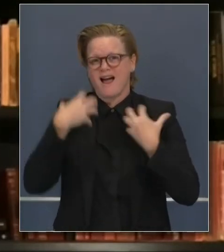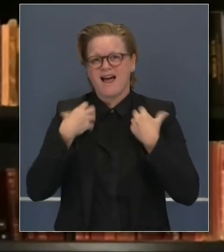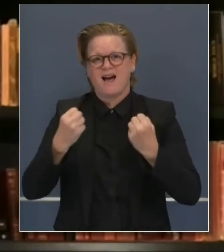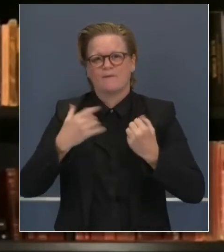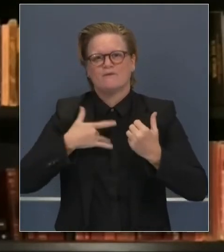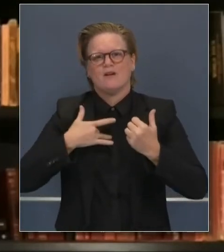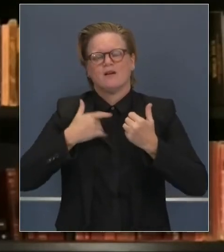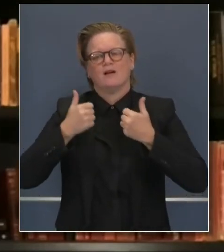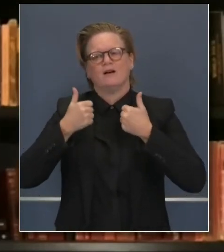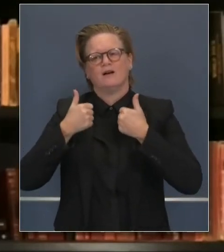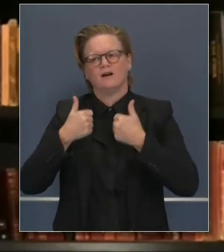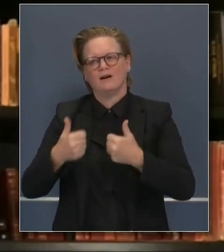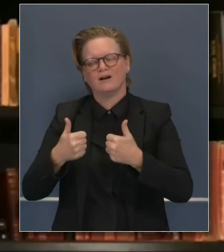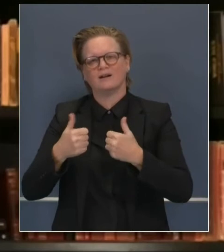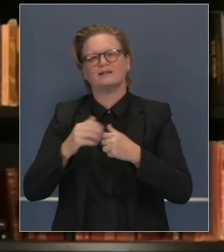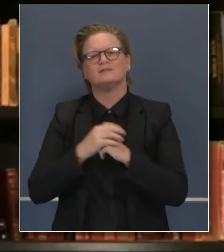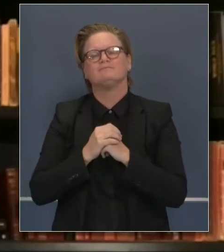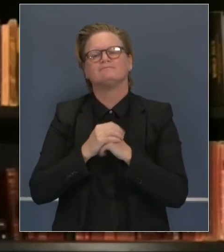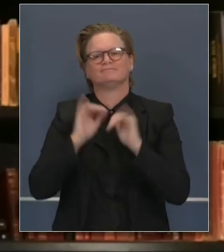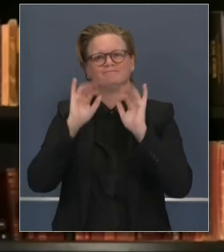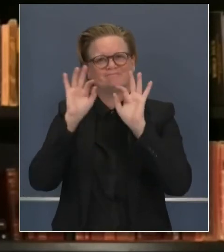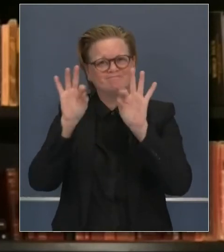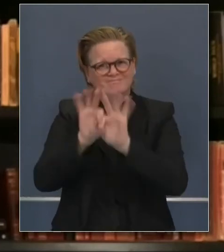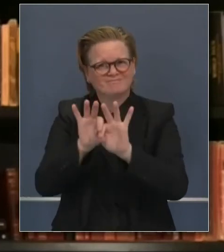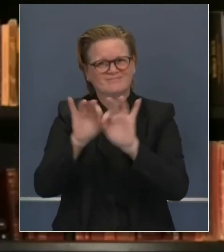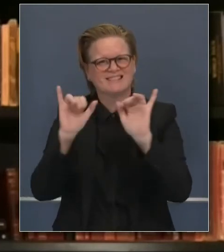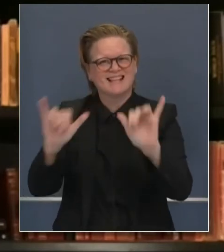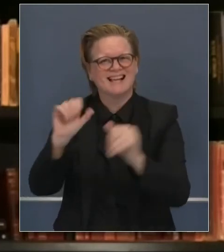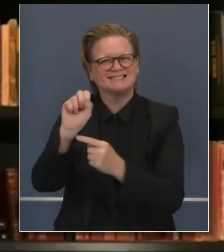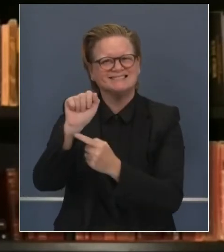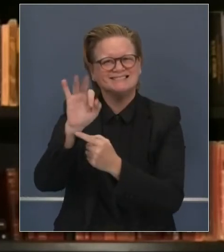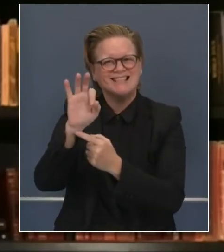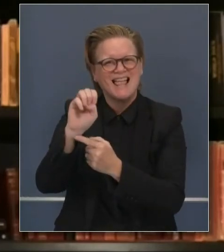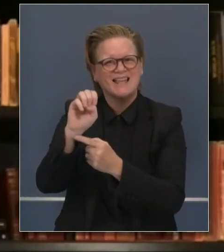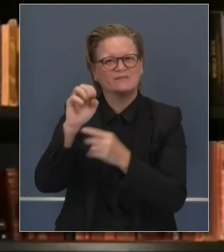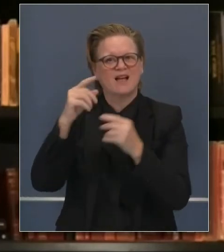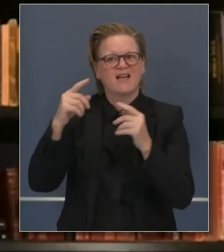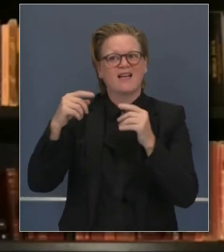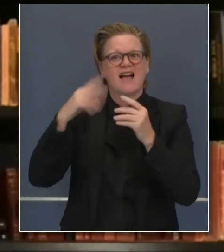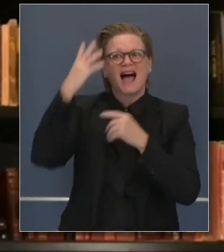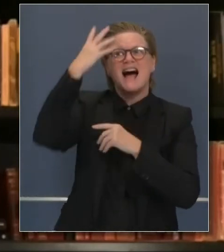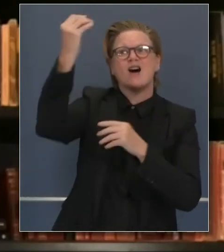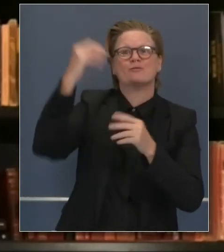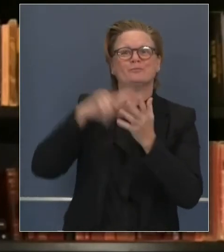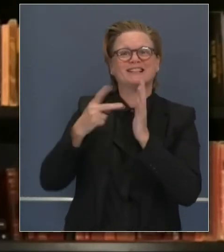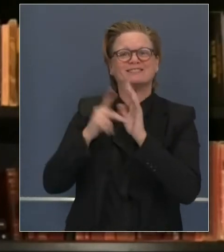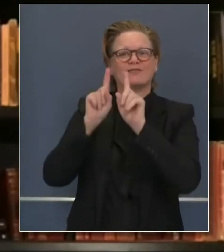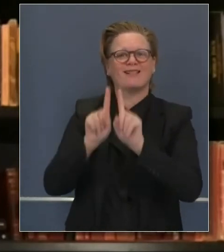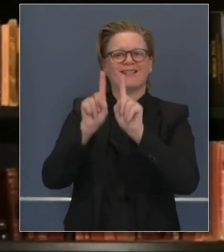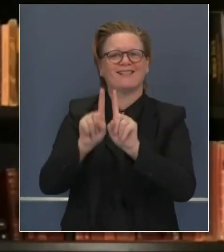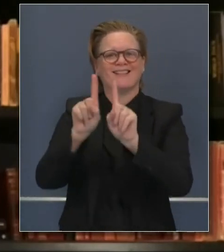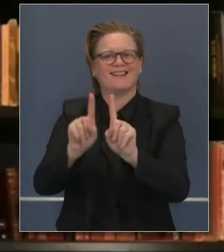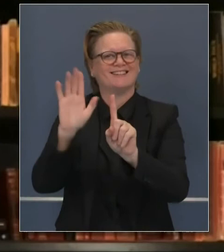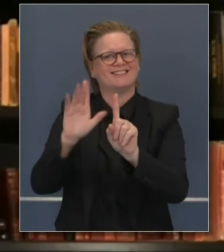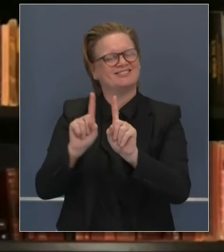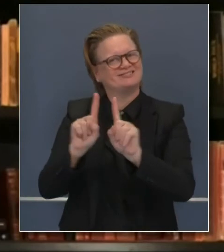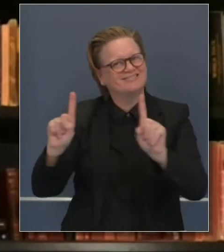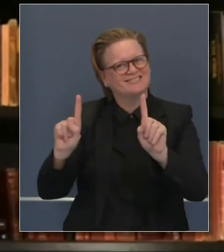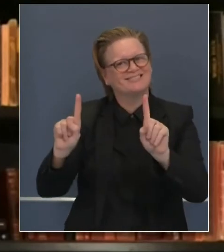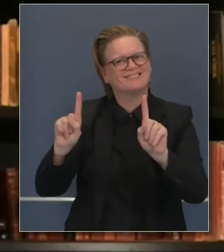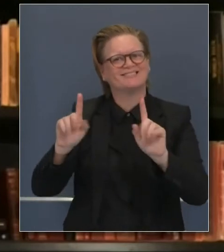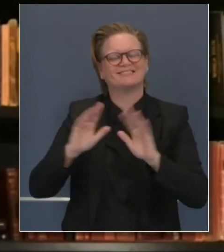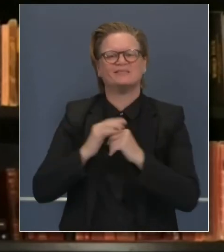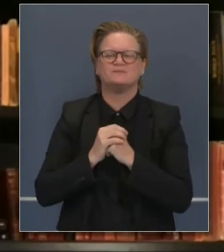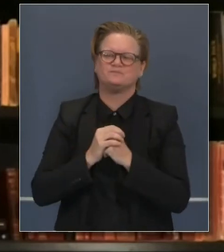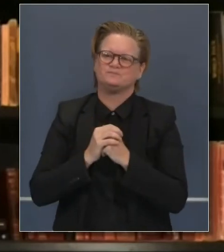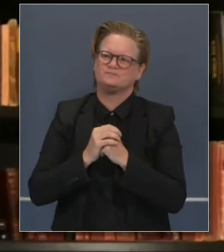what we can to avoid congregate mixing, indoor mixing, and abide by these new regional stay-at-home orders. Get us